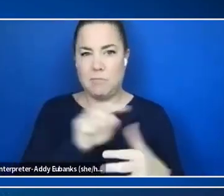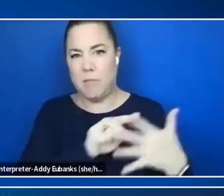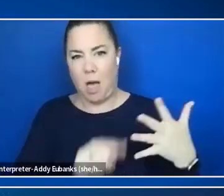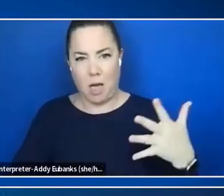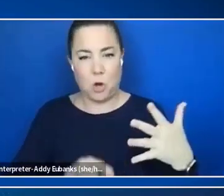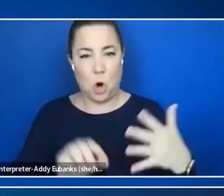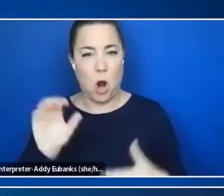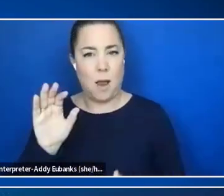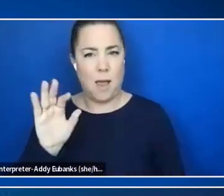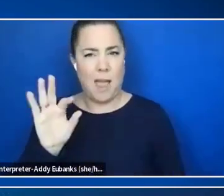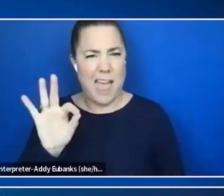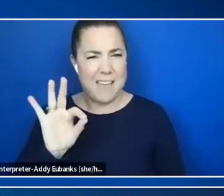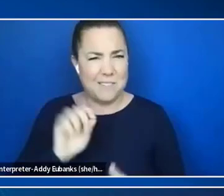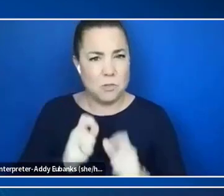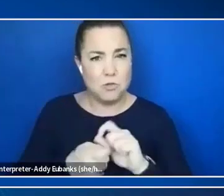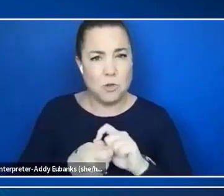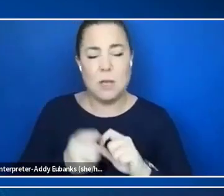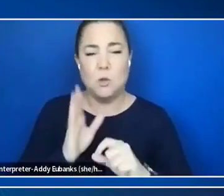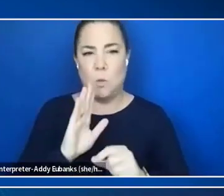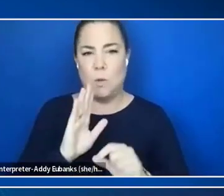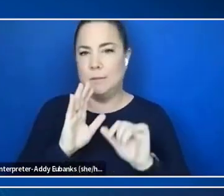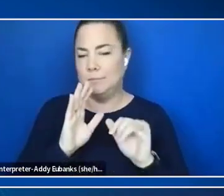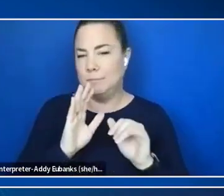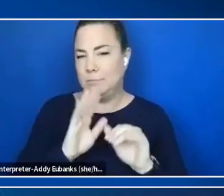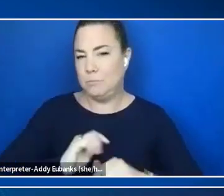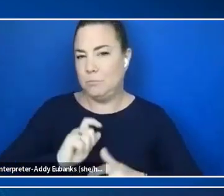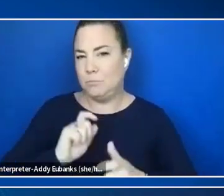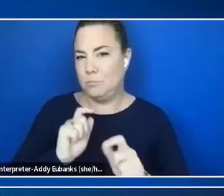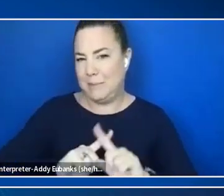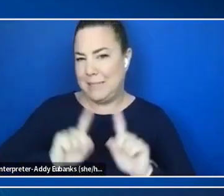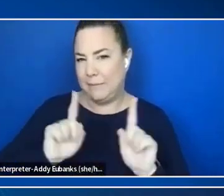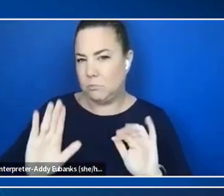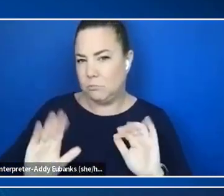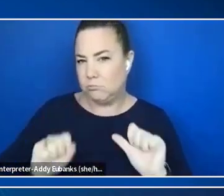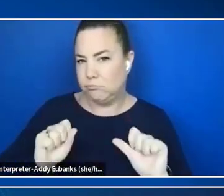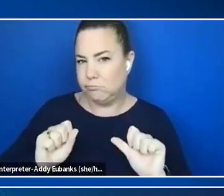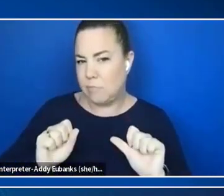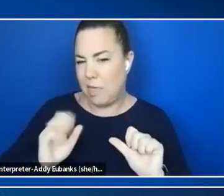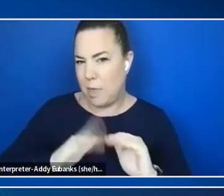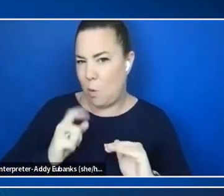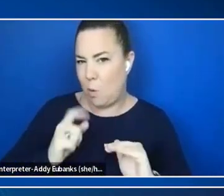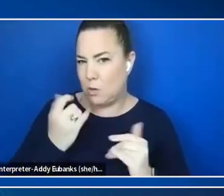changes will be different than what we're talking about. Exactly. Yeah.